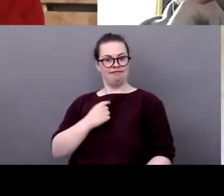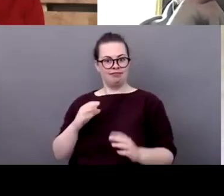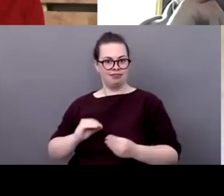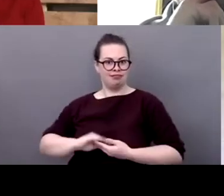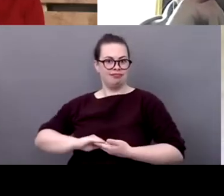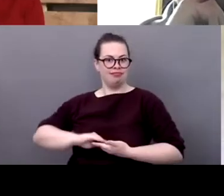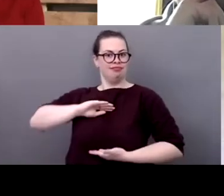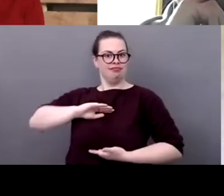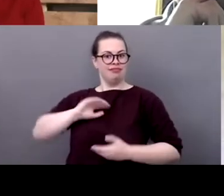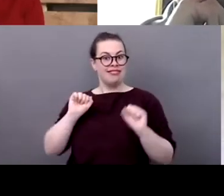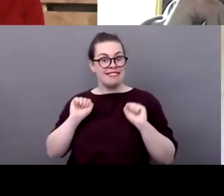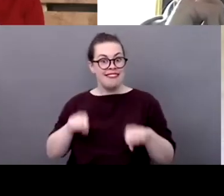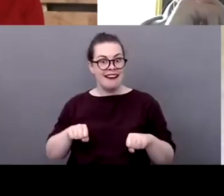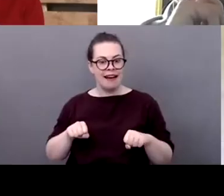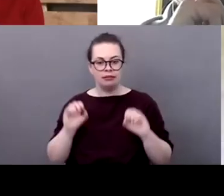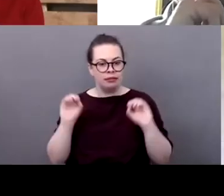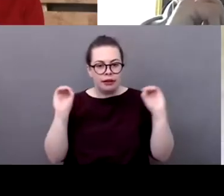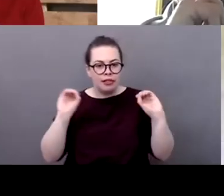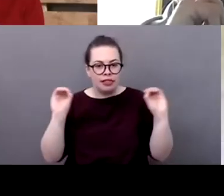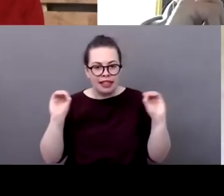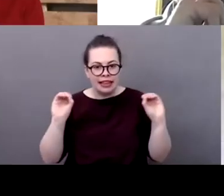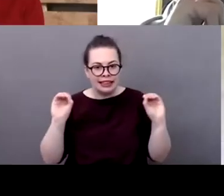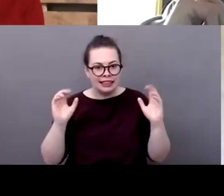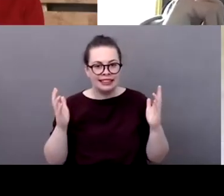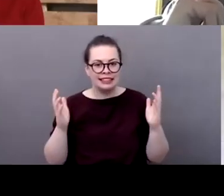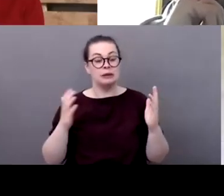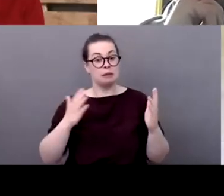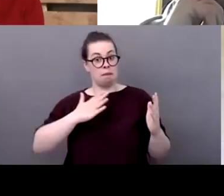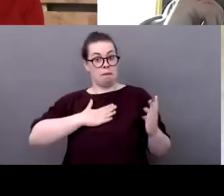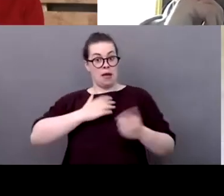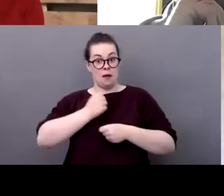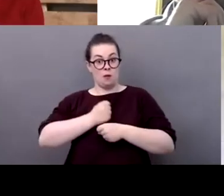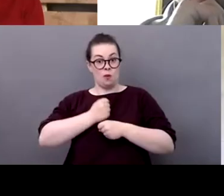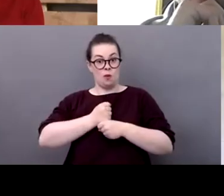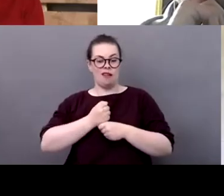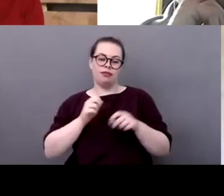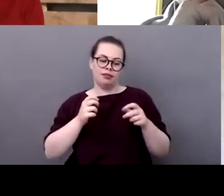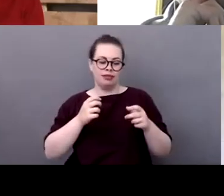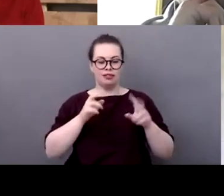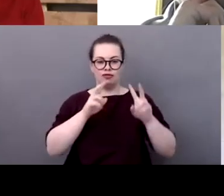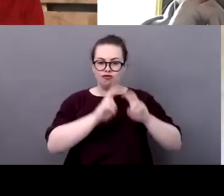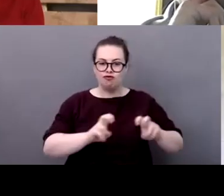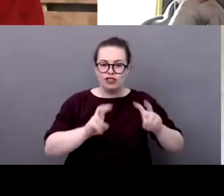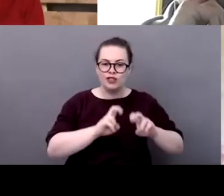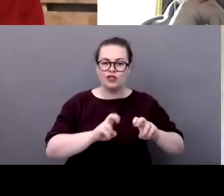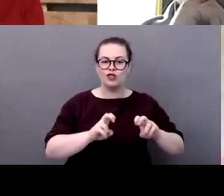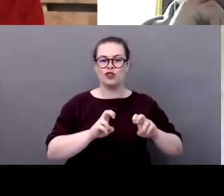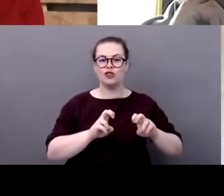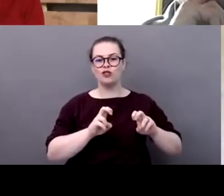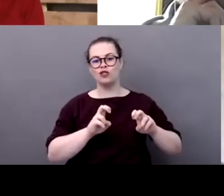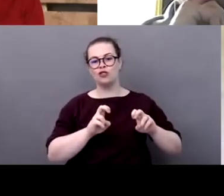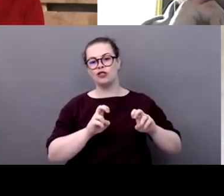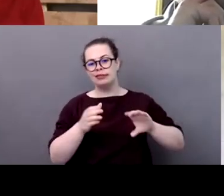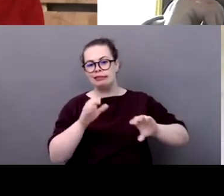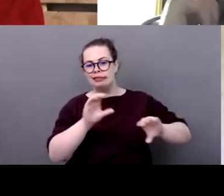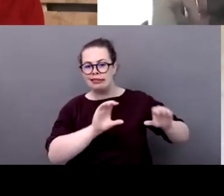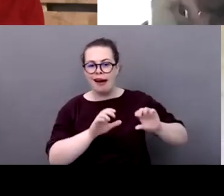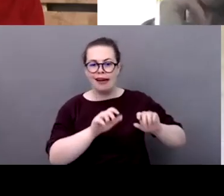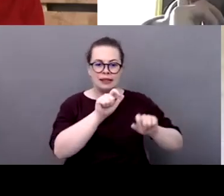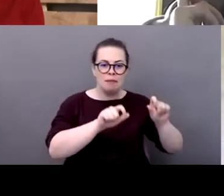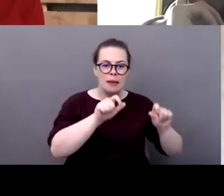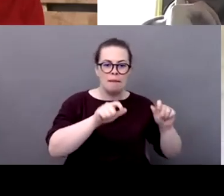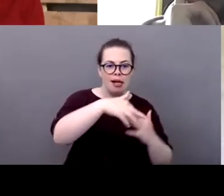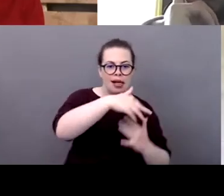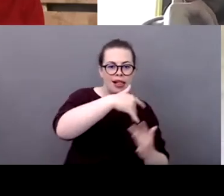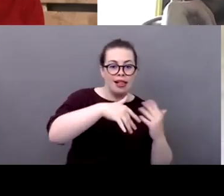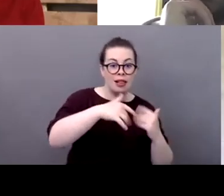these healthy environments. So in my work, you know, especially in the social science part, we're evidencing how, you know, better healthy